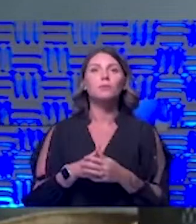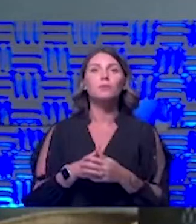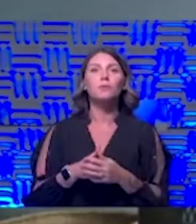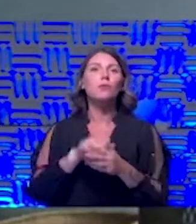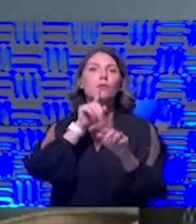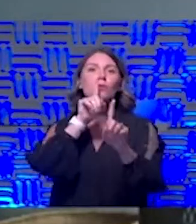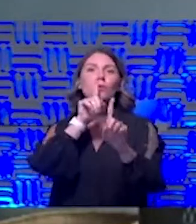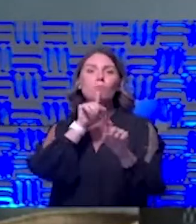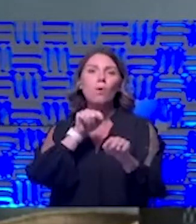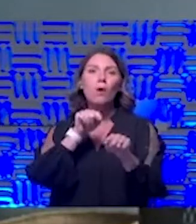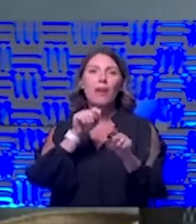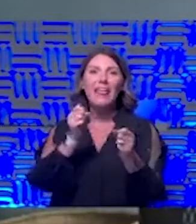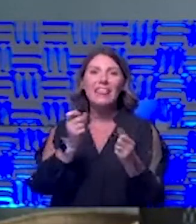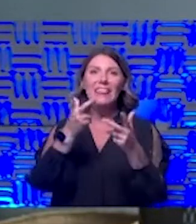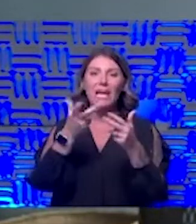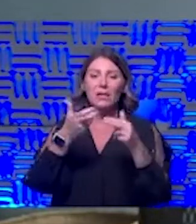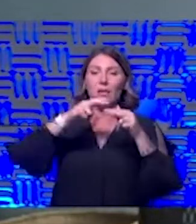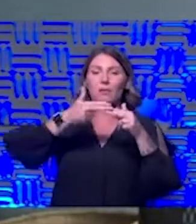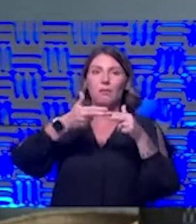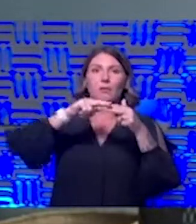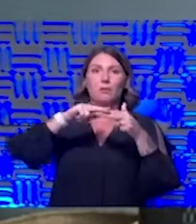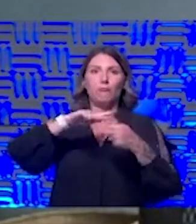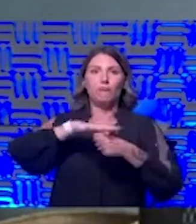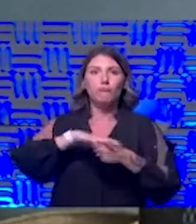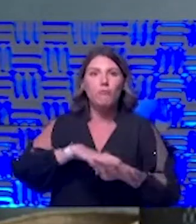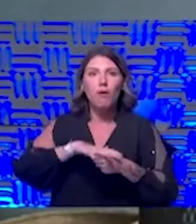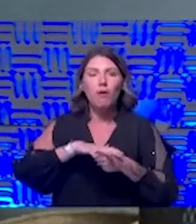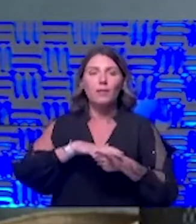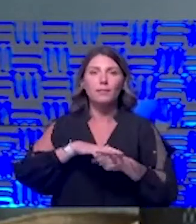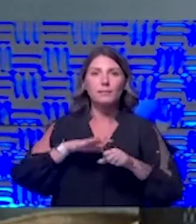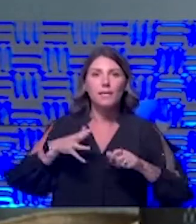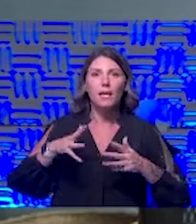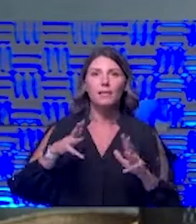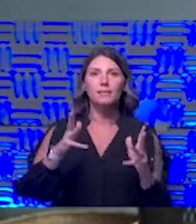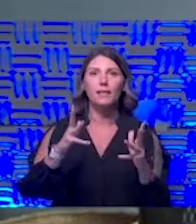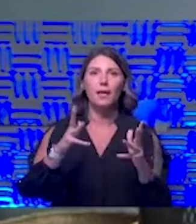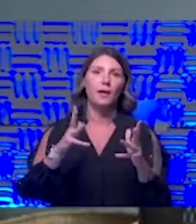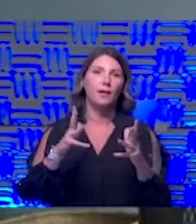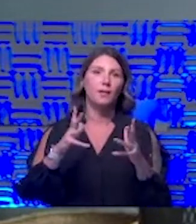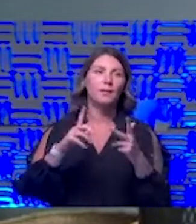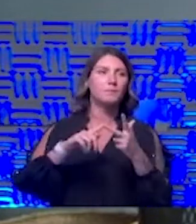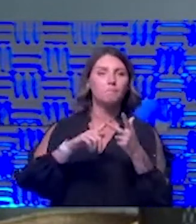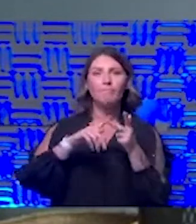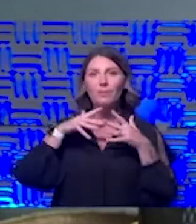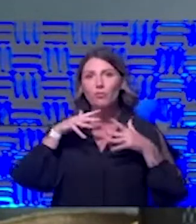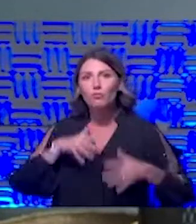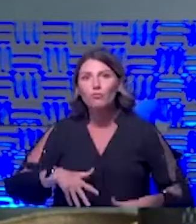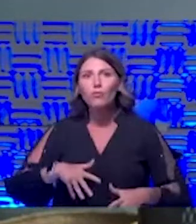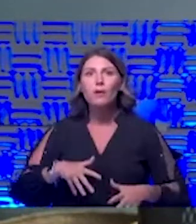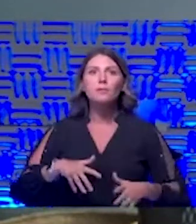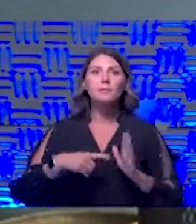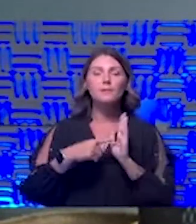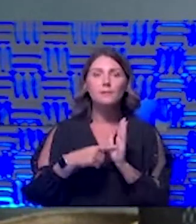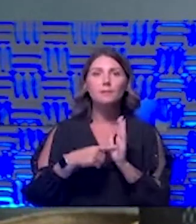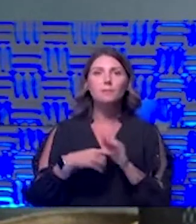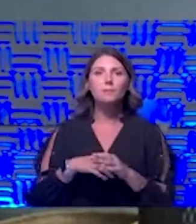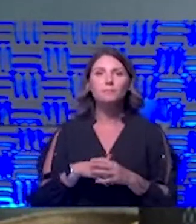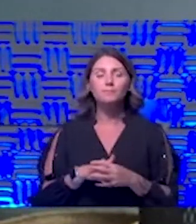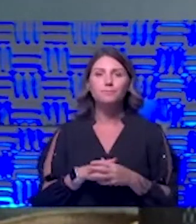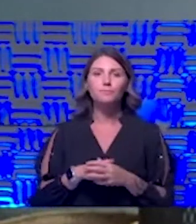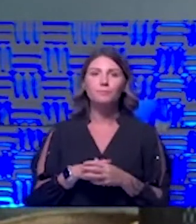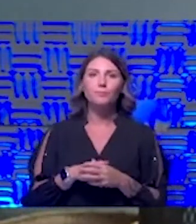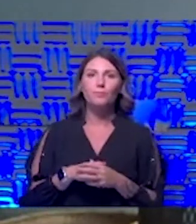of increased stress and anxiety, some depressive symptoms. They